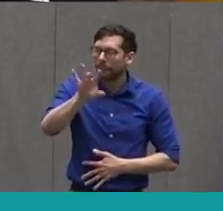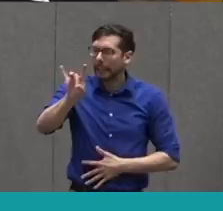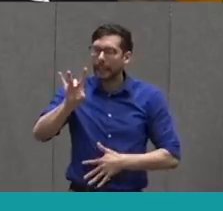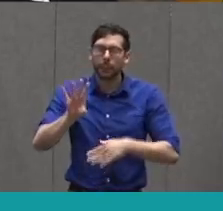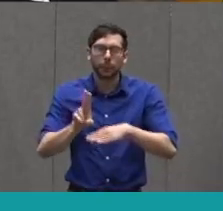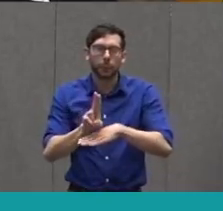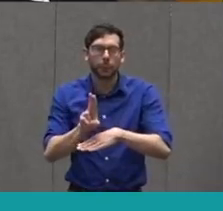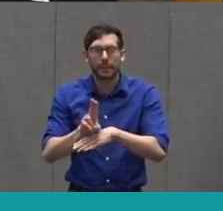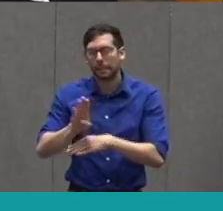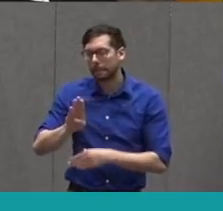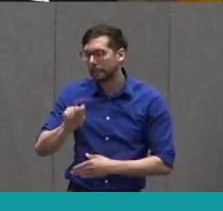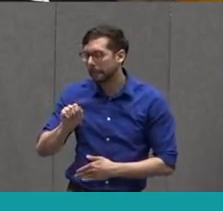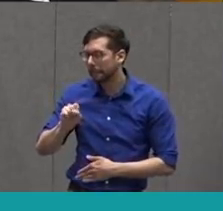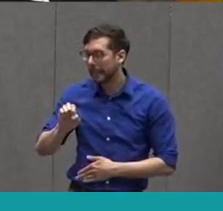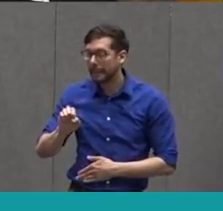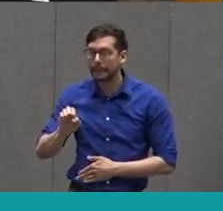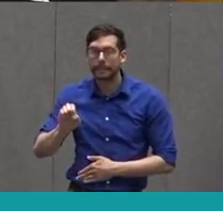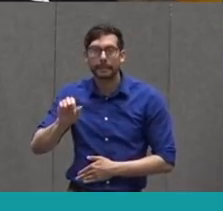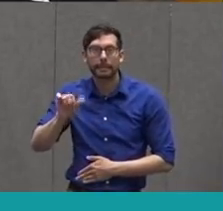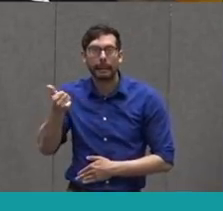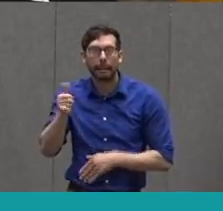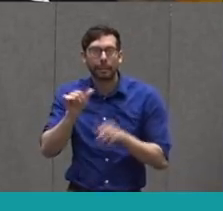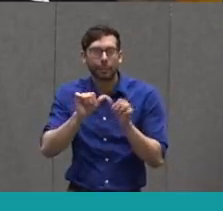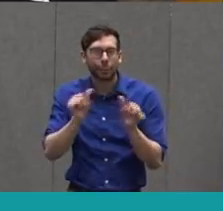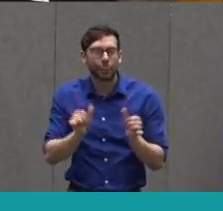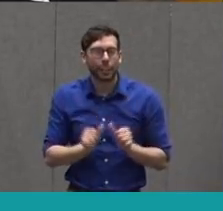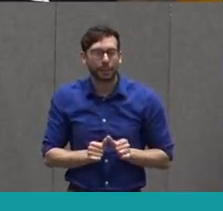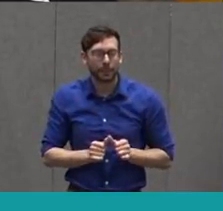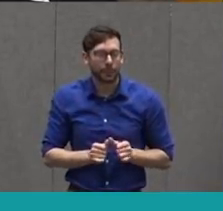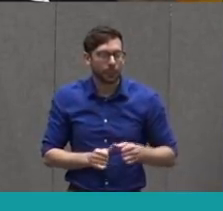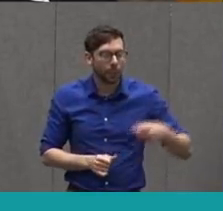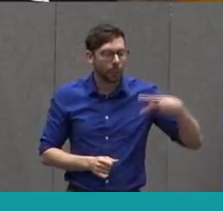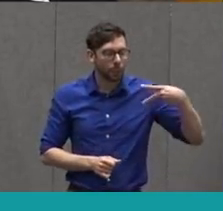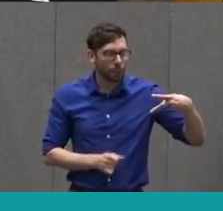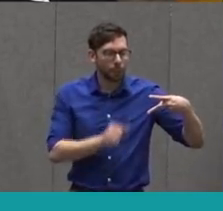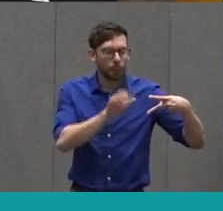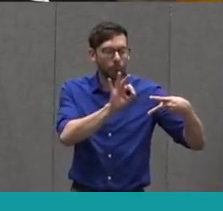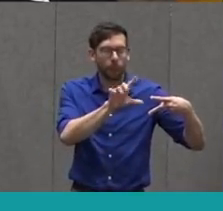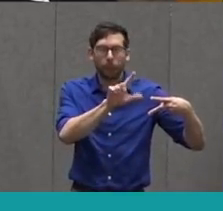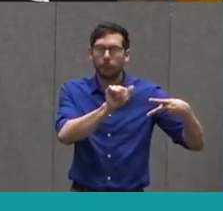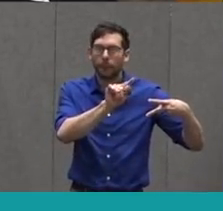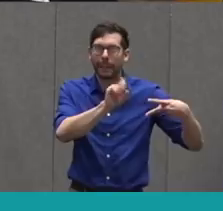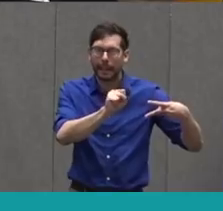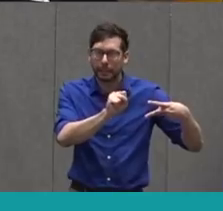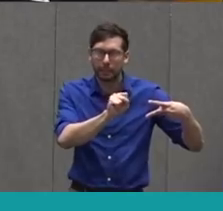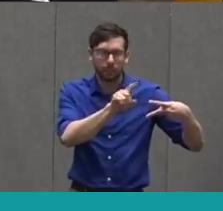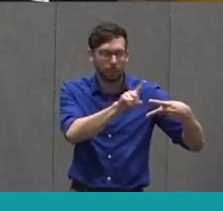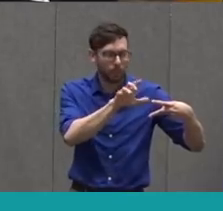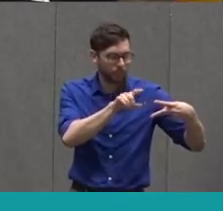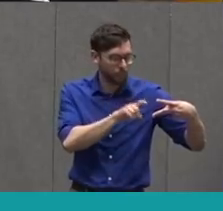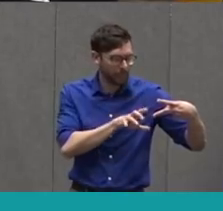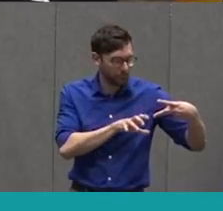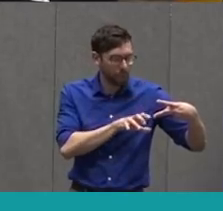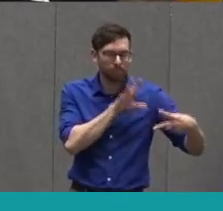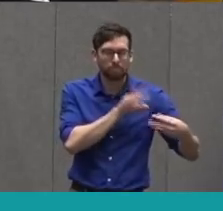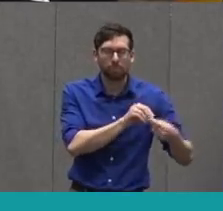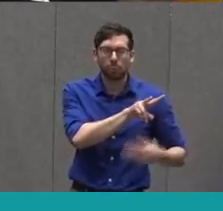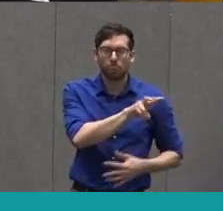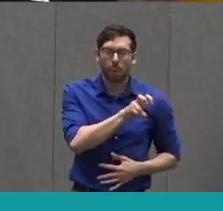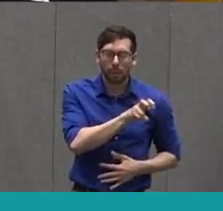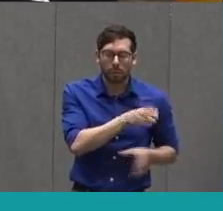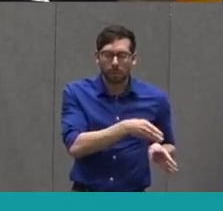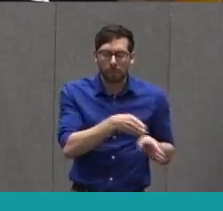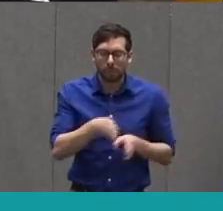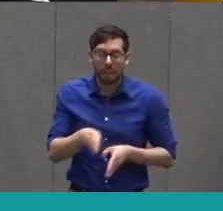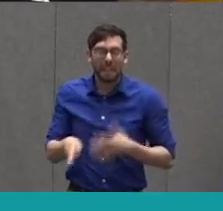258. We had two flats, which were 200, five rods, which were 10